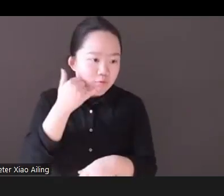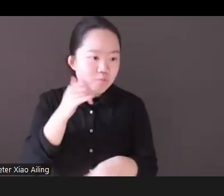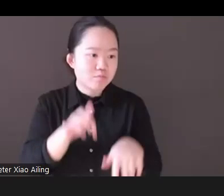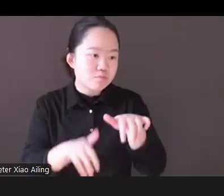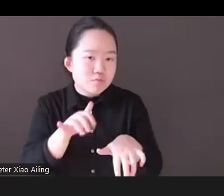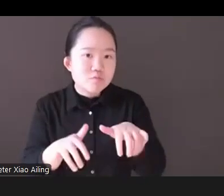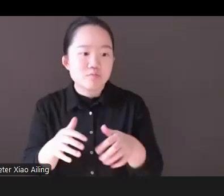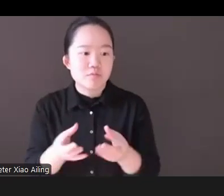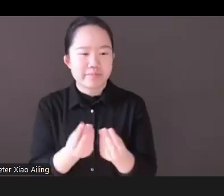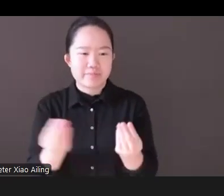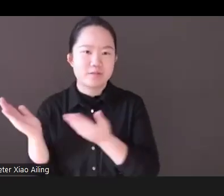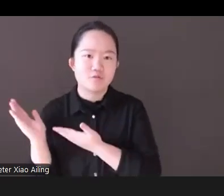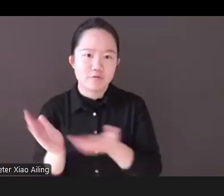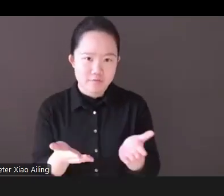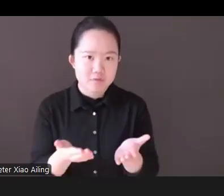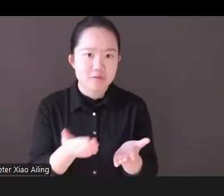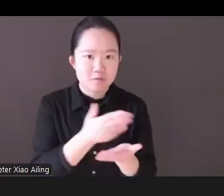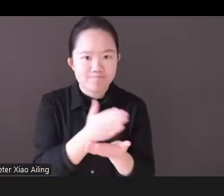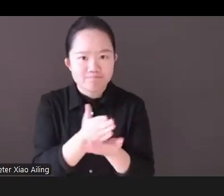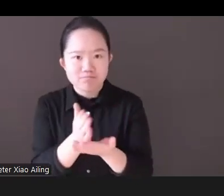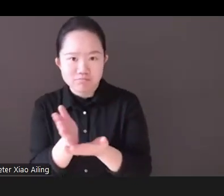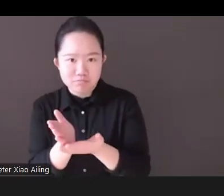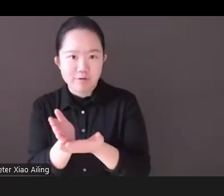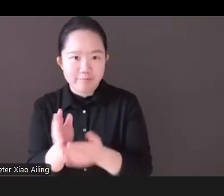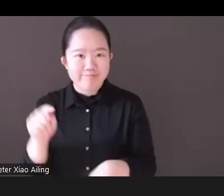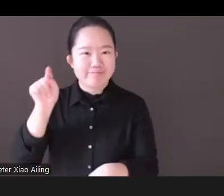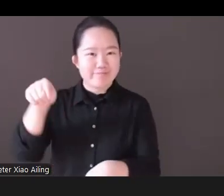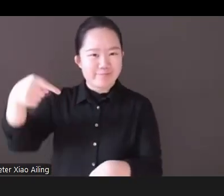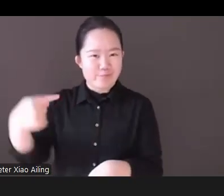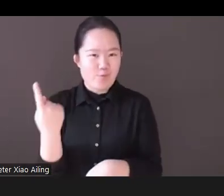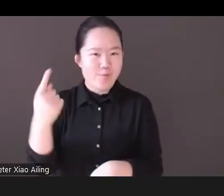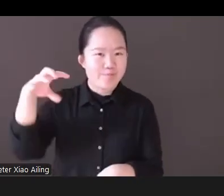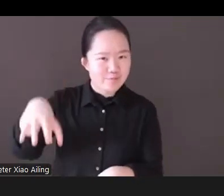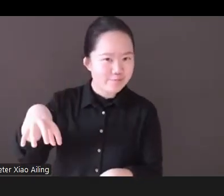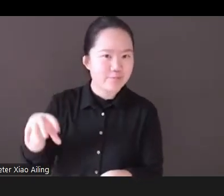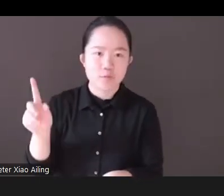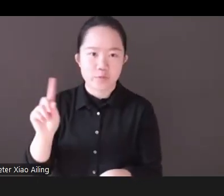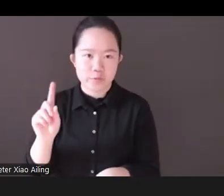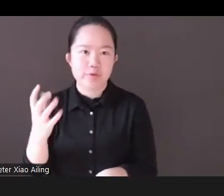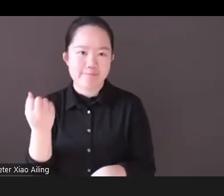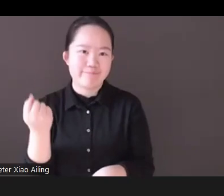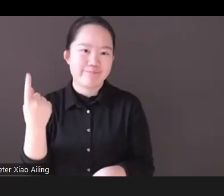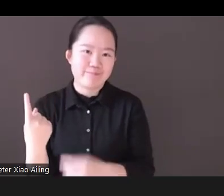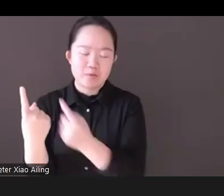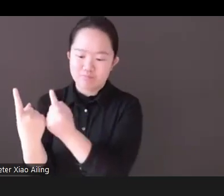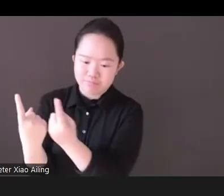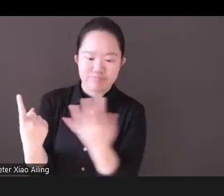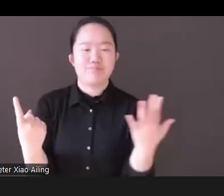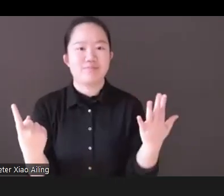of Accessibility Act into Lithuanian law were Minister of Economy and Innovation,